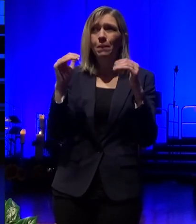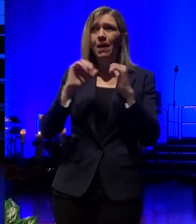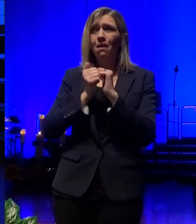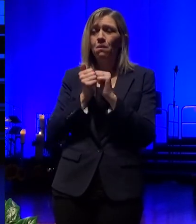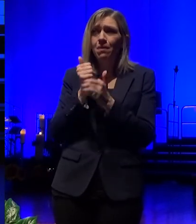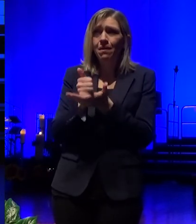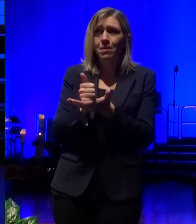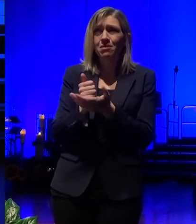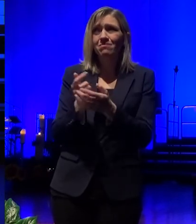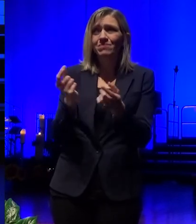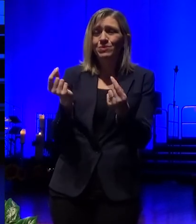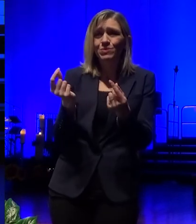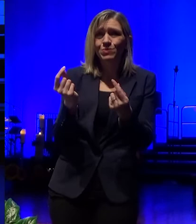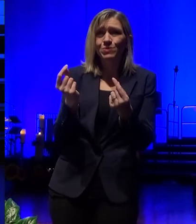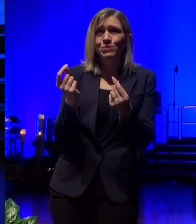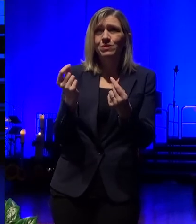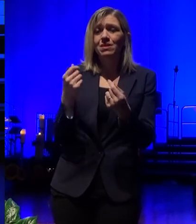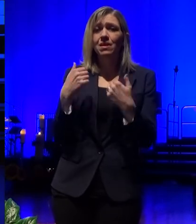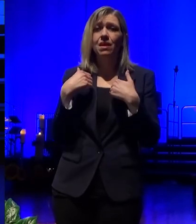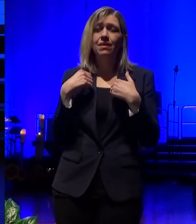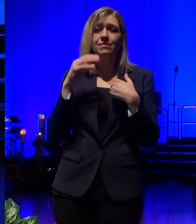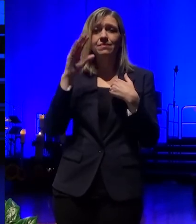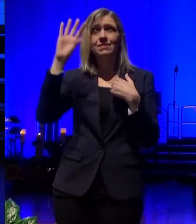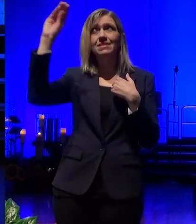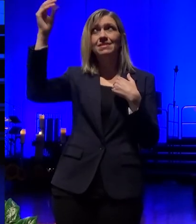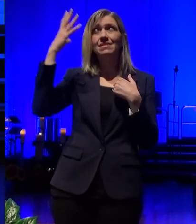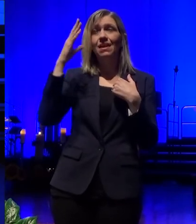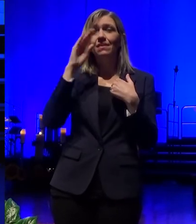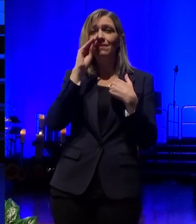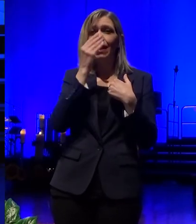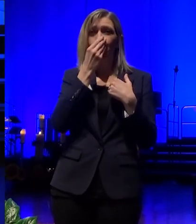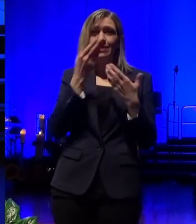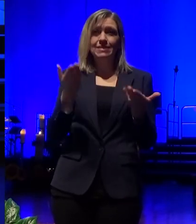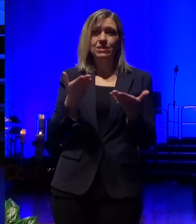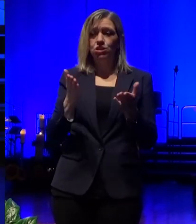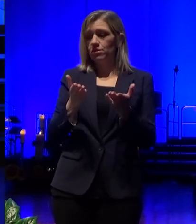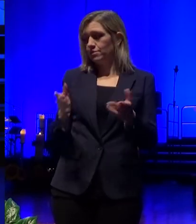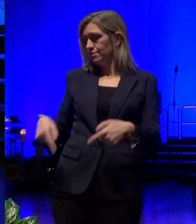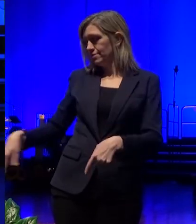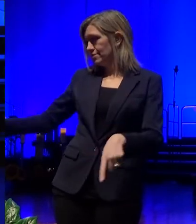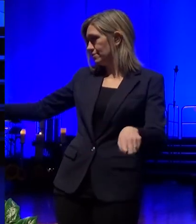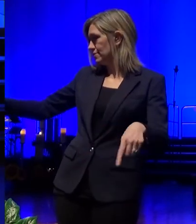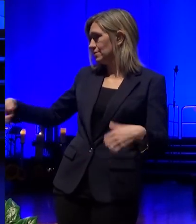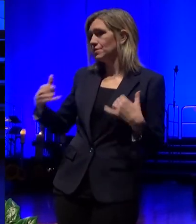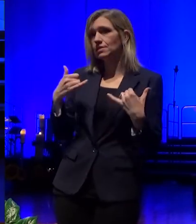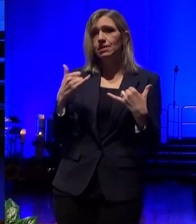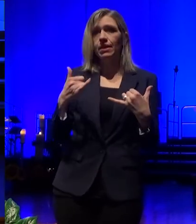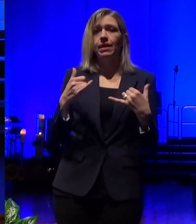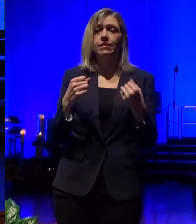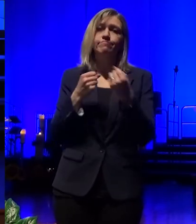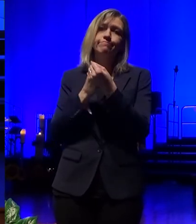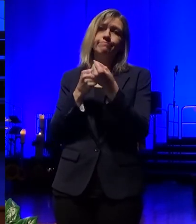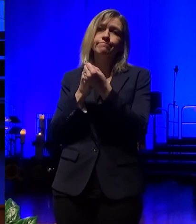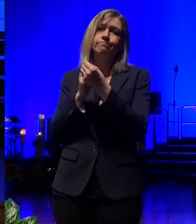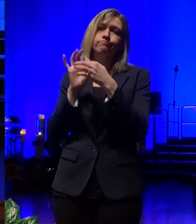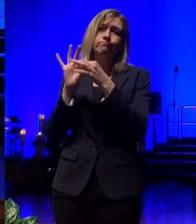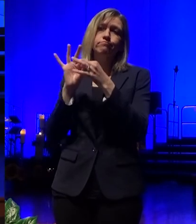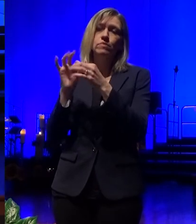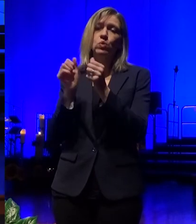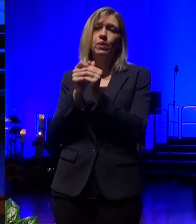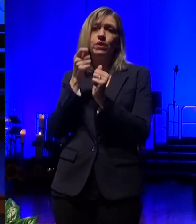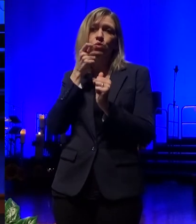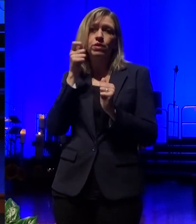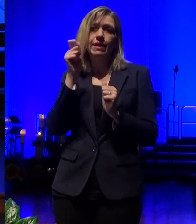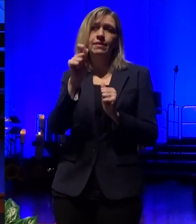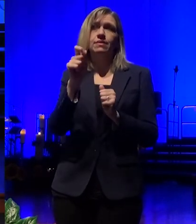do. We've got sunflowers on our altar today in solidarity with our Ukrainian brothers